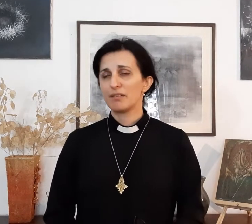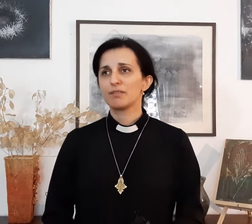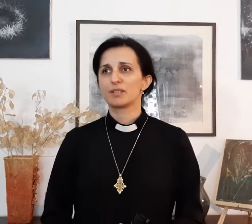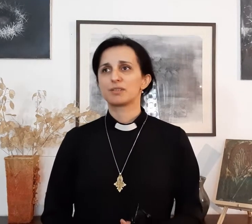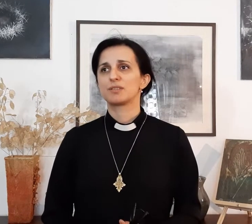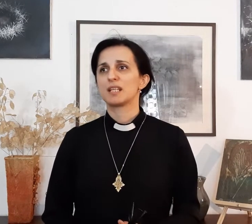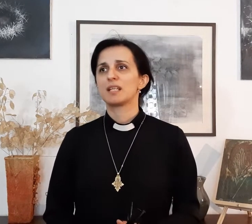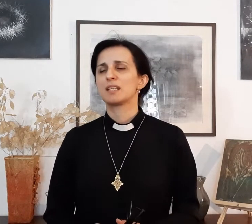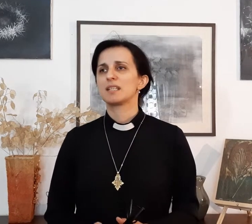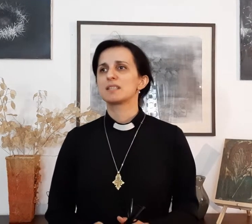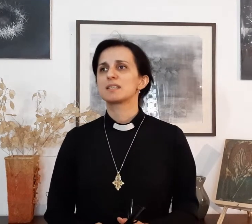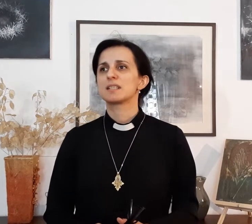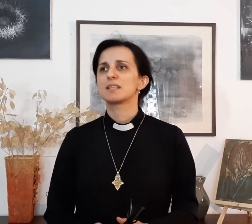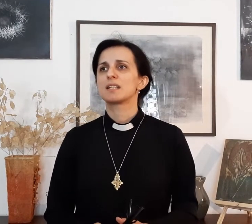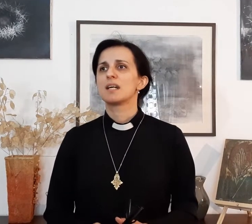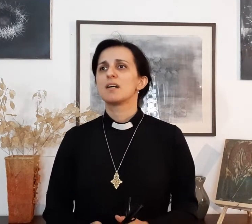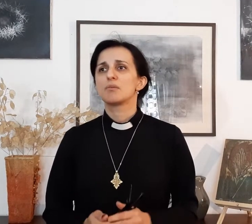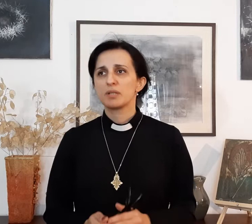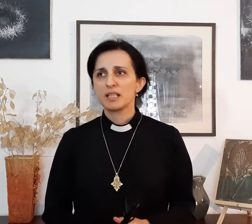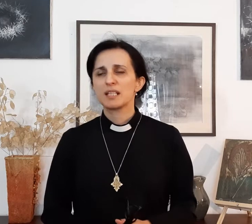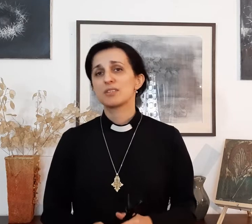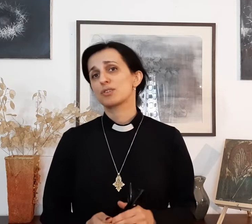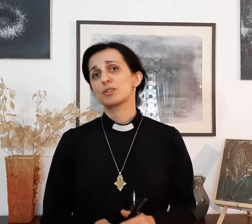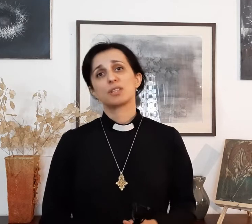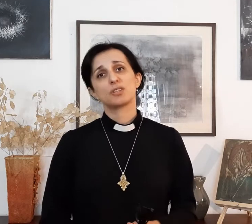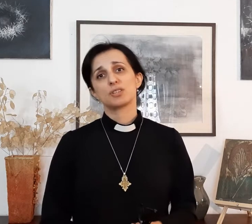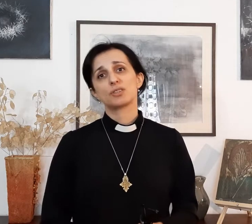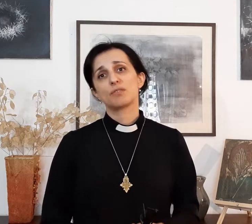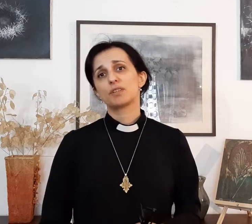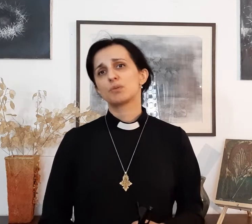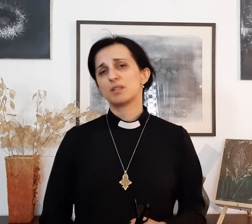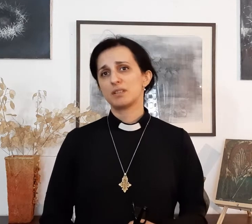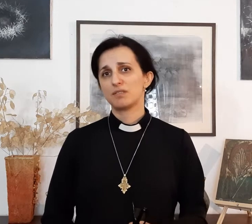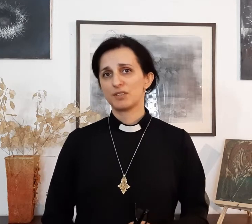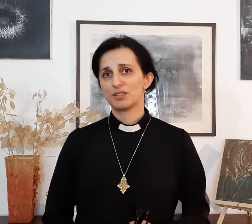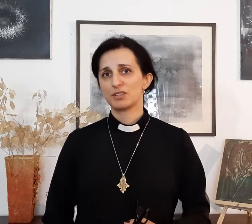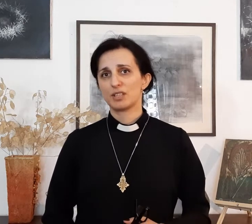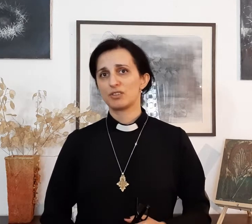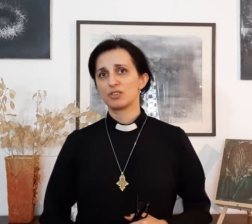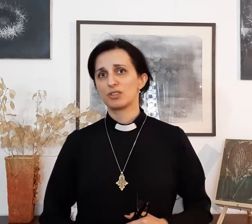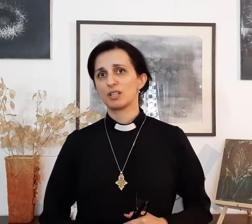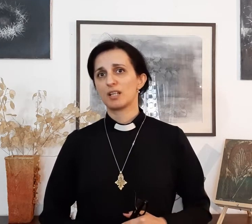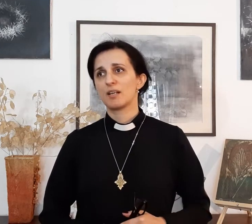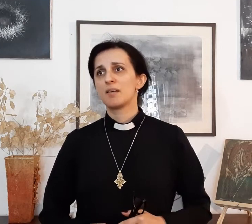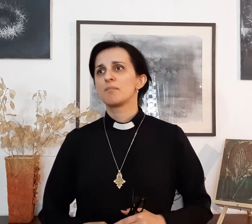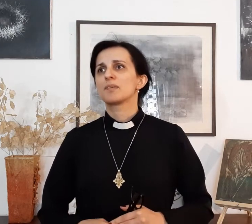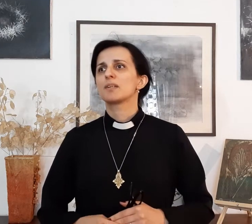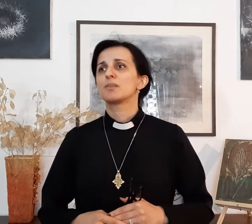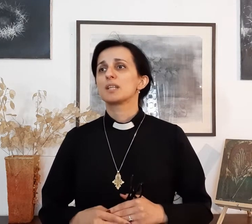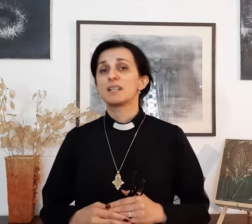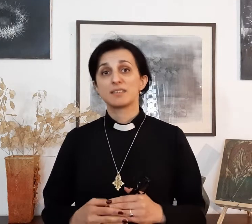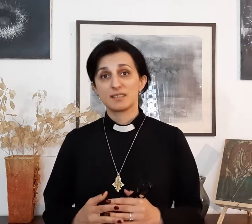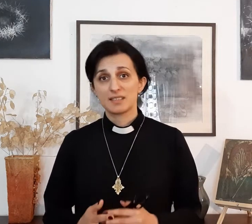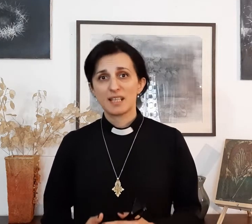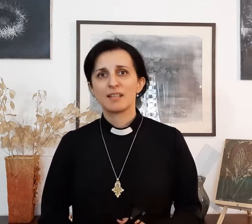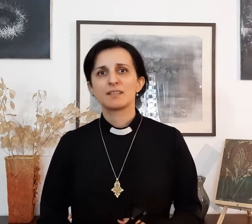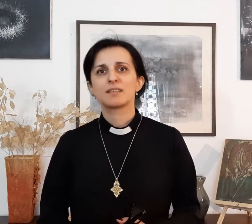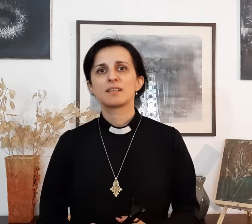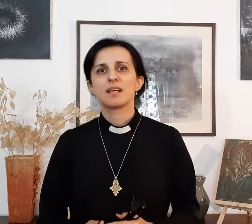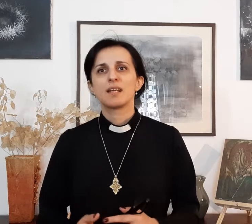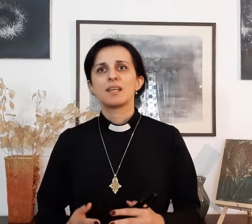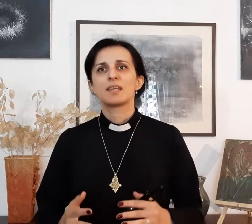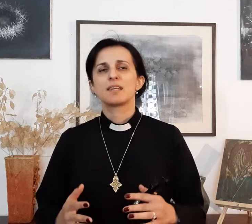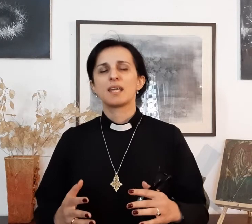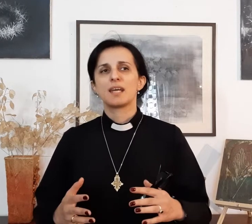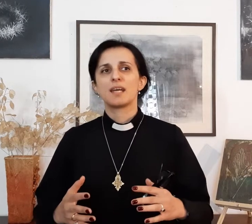prayer for today is that we as Christians of the 21st century could understand